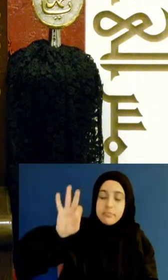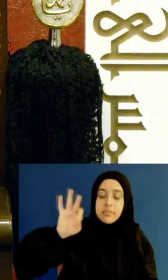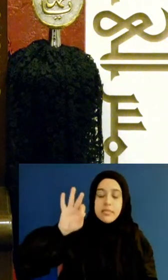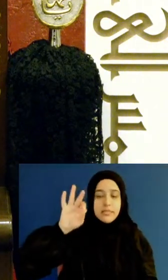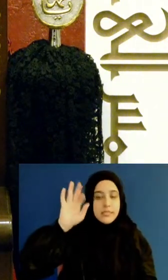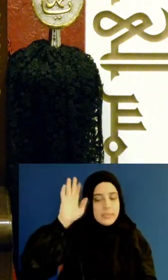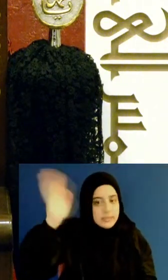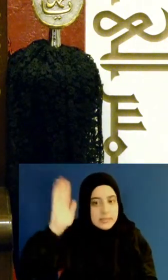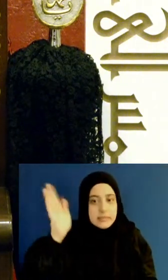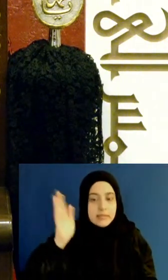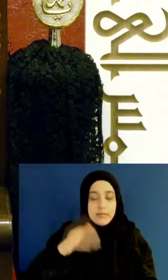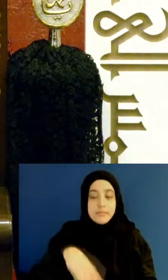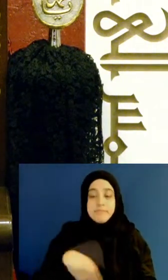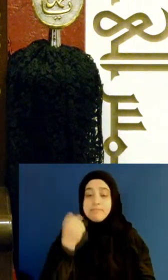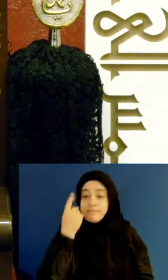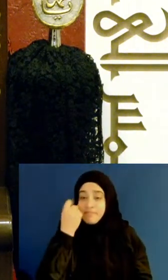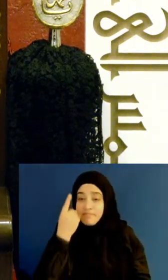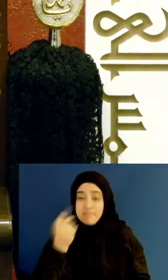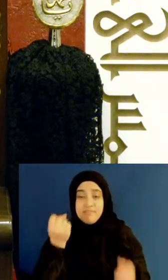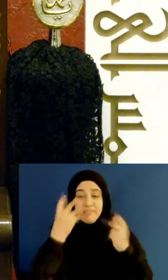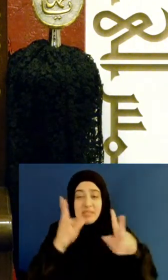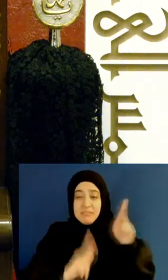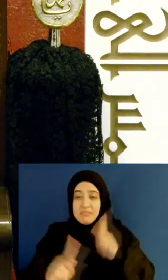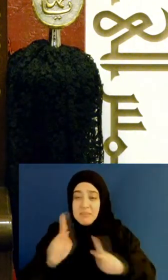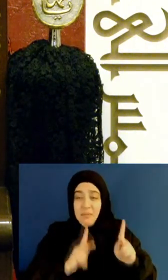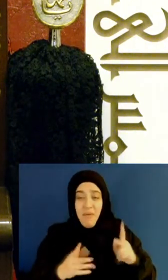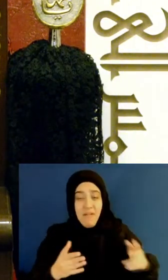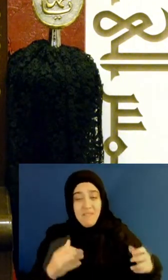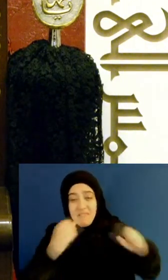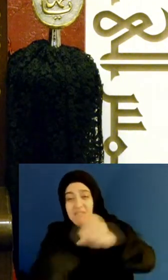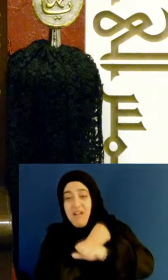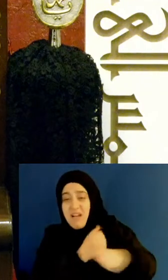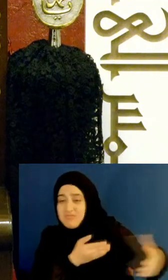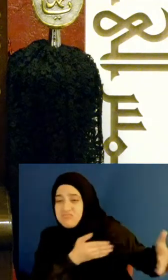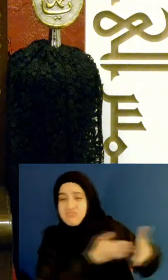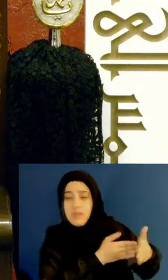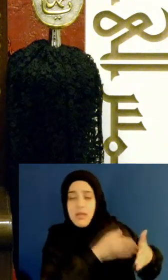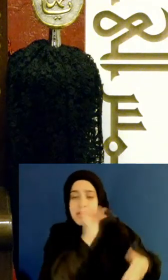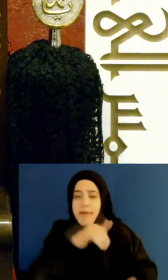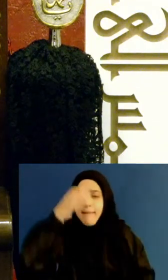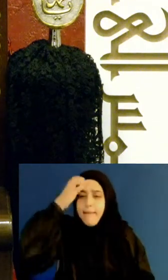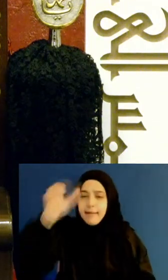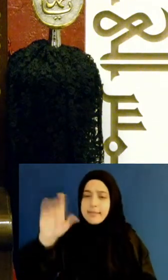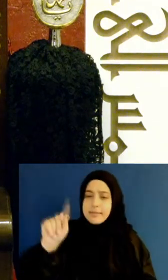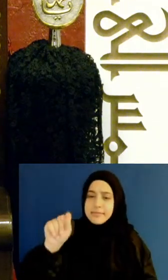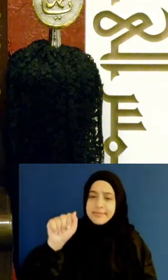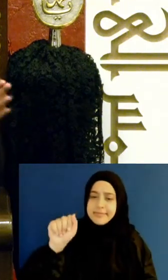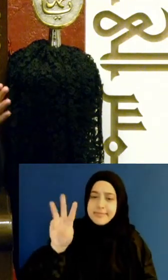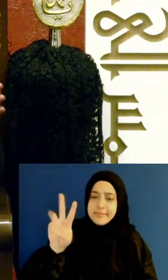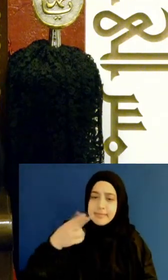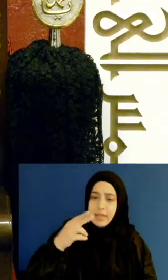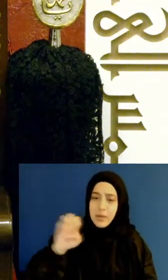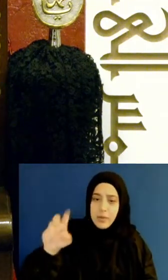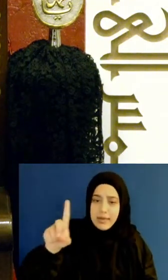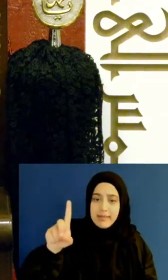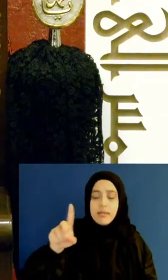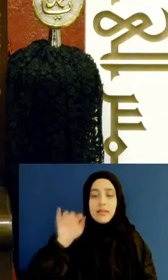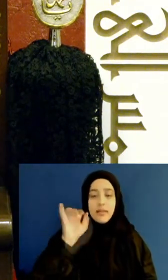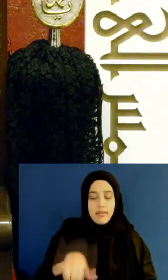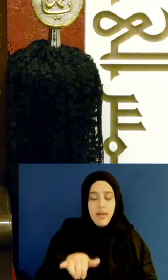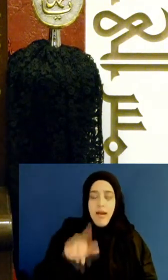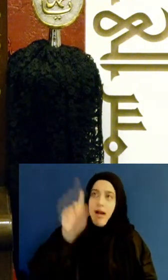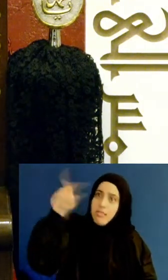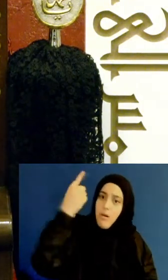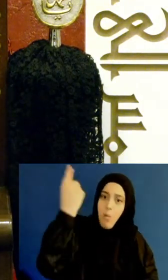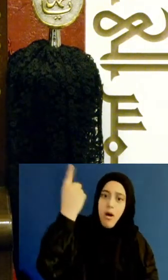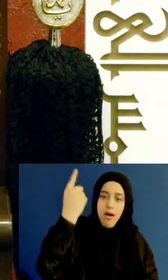a formidable opposition when it came to the concept of Tawheed. But there were other underlying layers that are